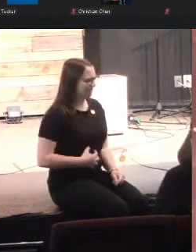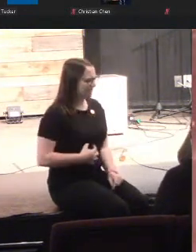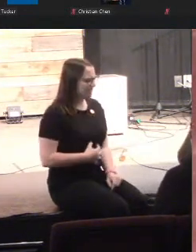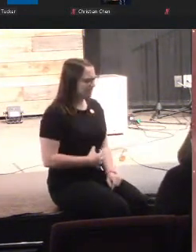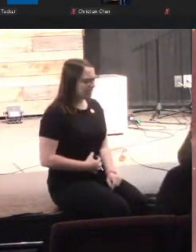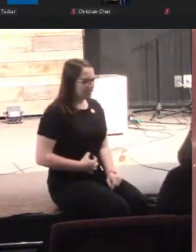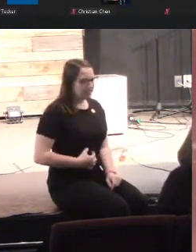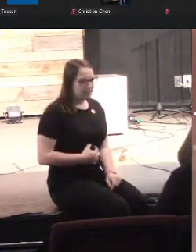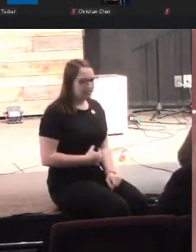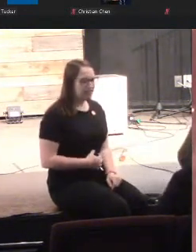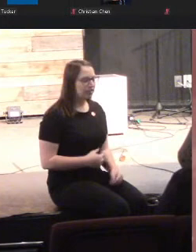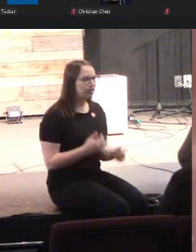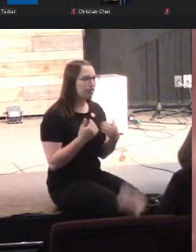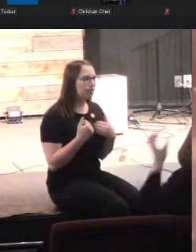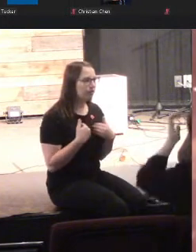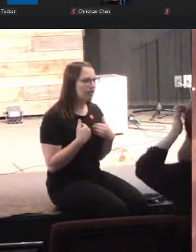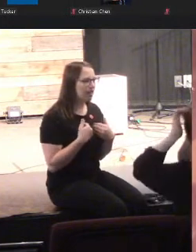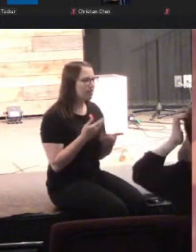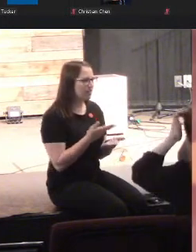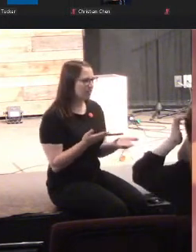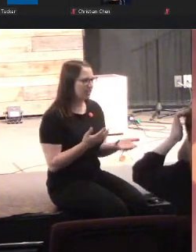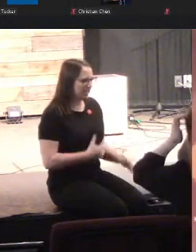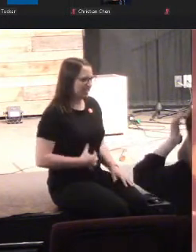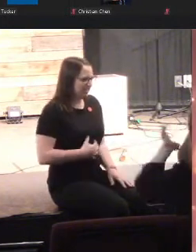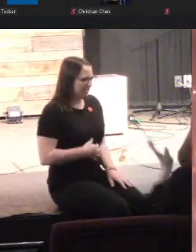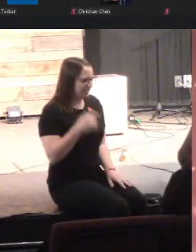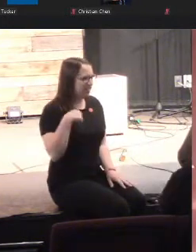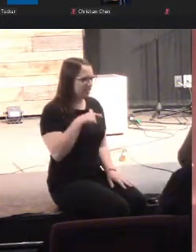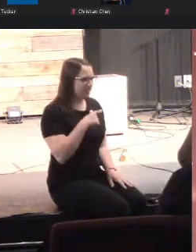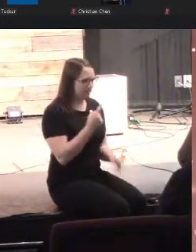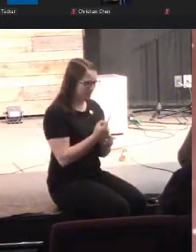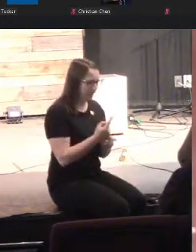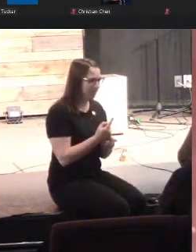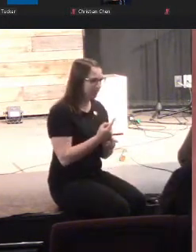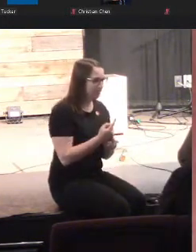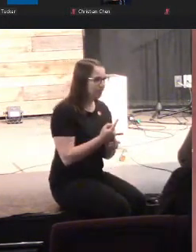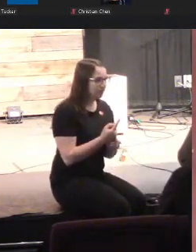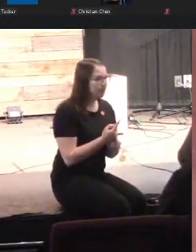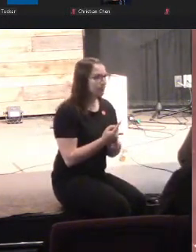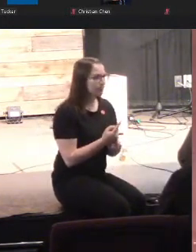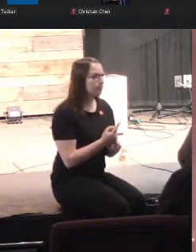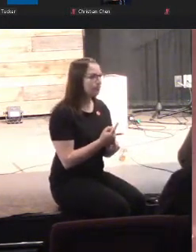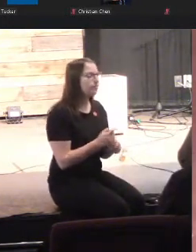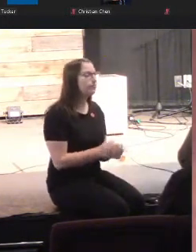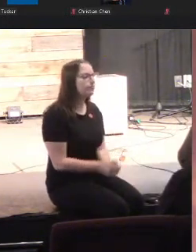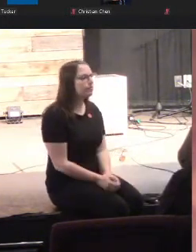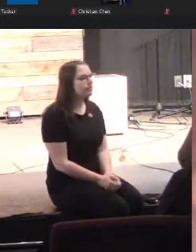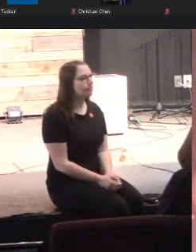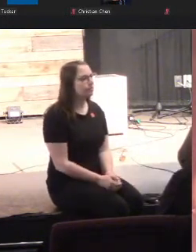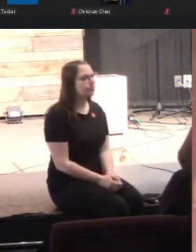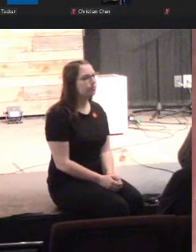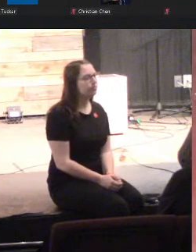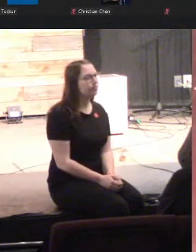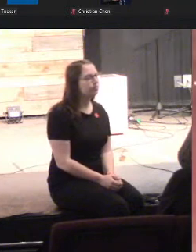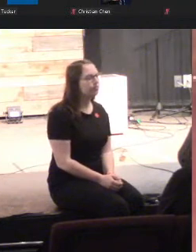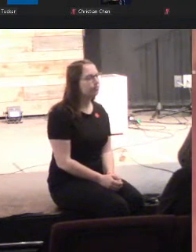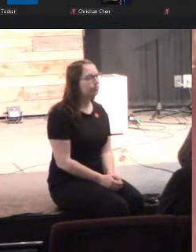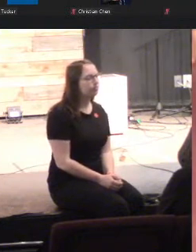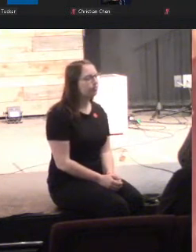mean? We all have things that disgust us, right? You know, and we have a sort